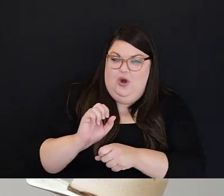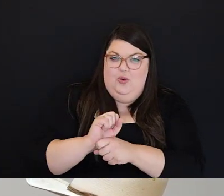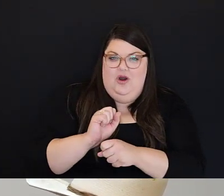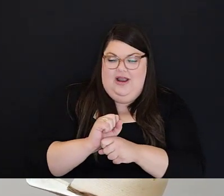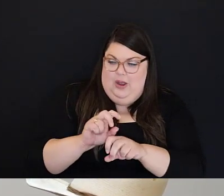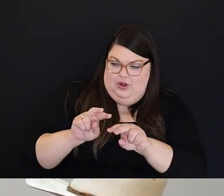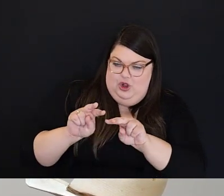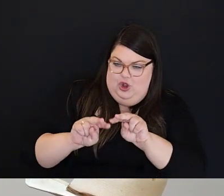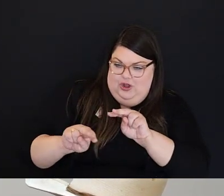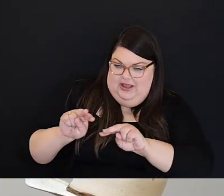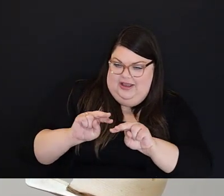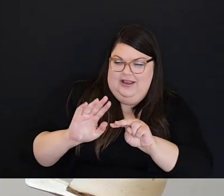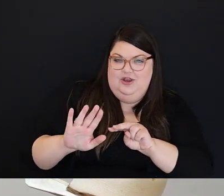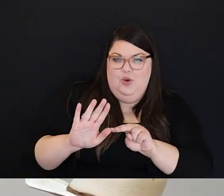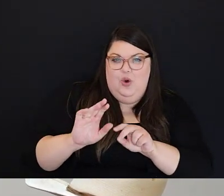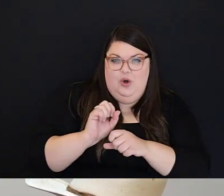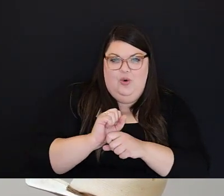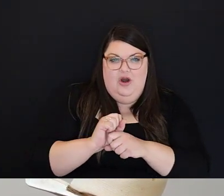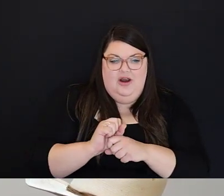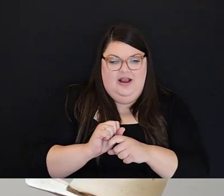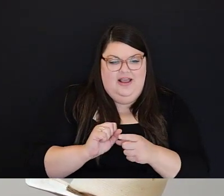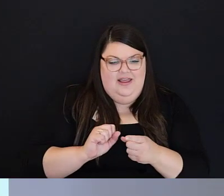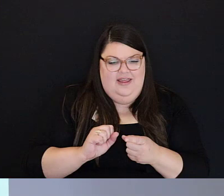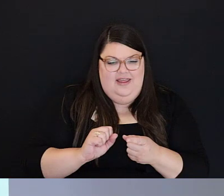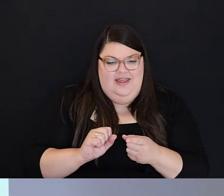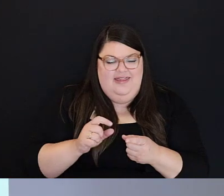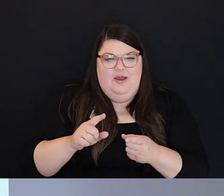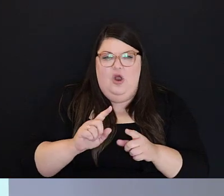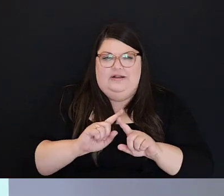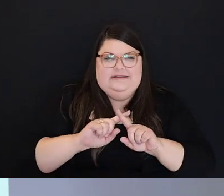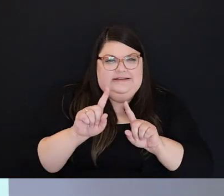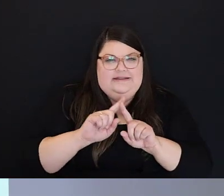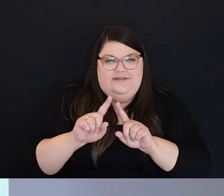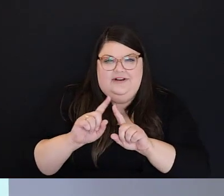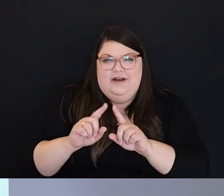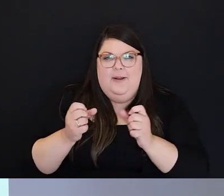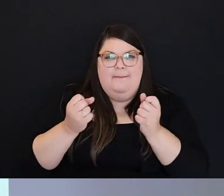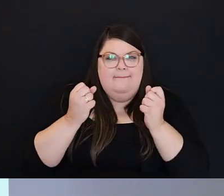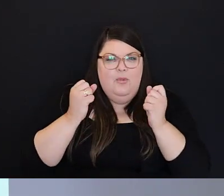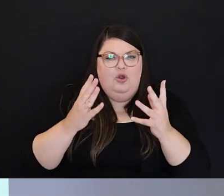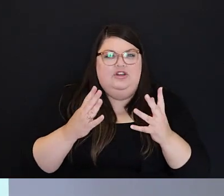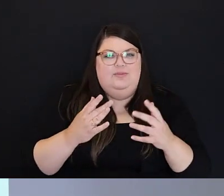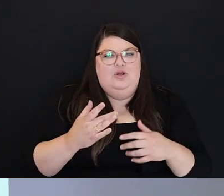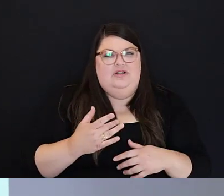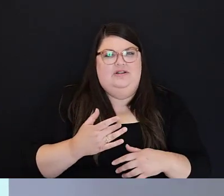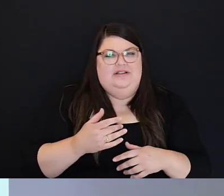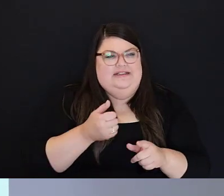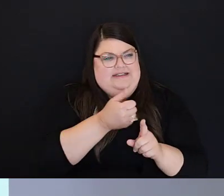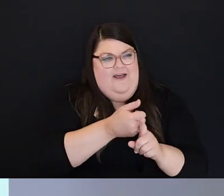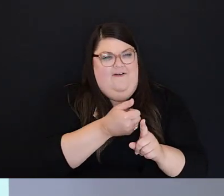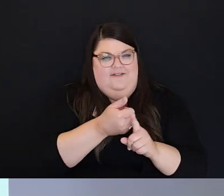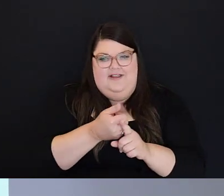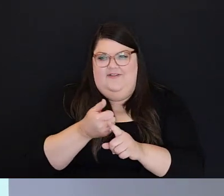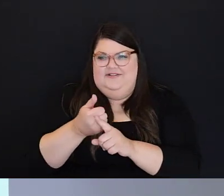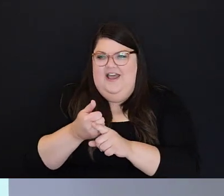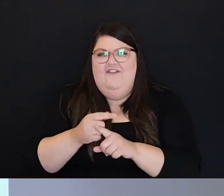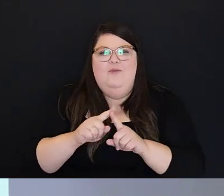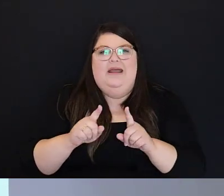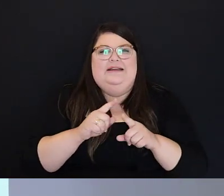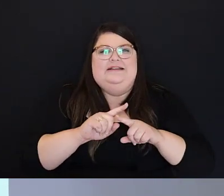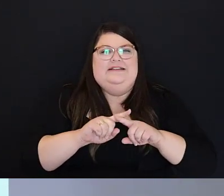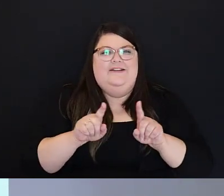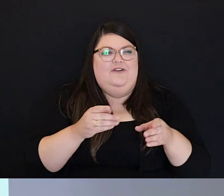was looking at your work, there were these sense of all of these multiple selves and like constant